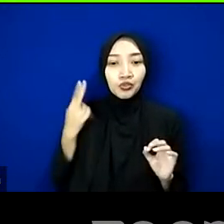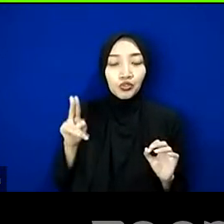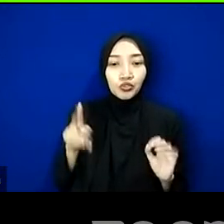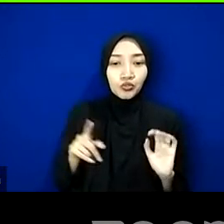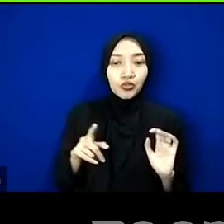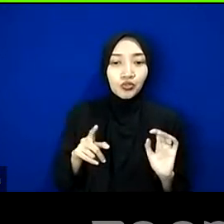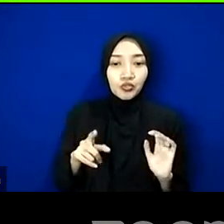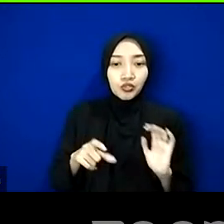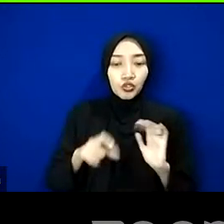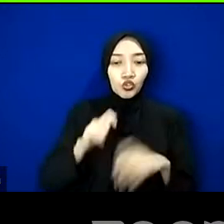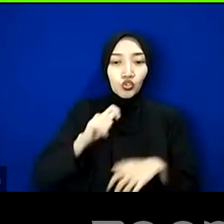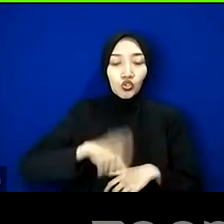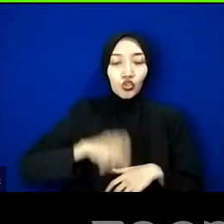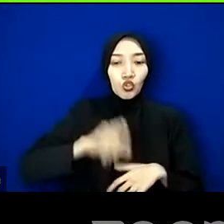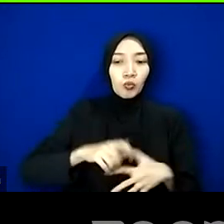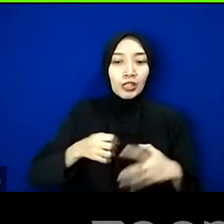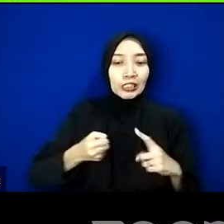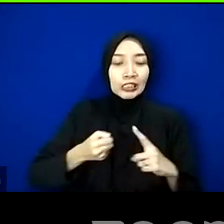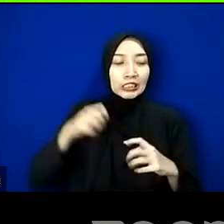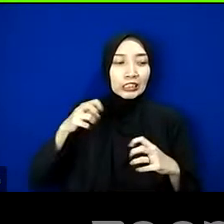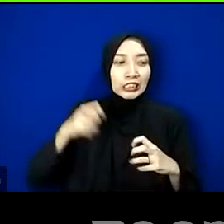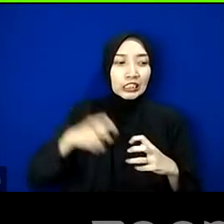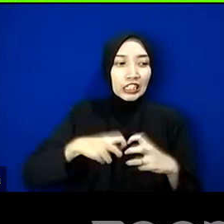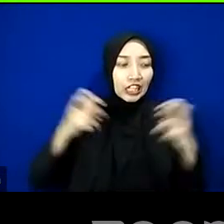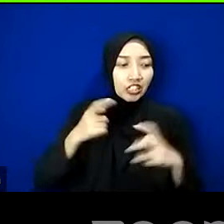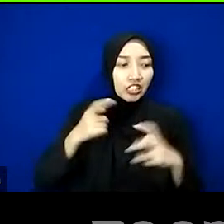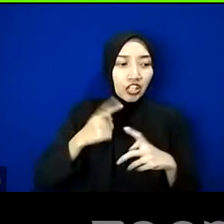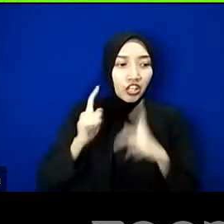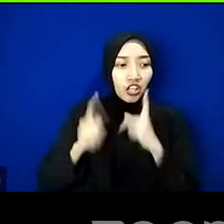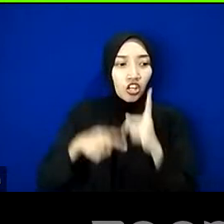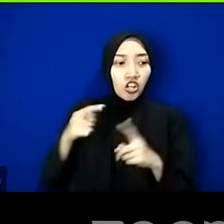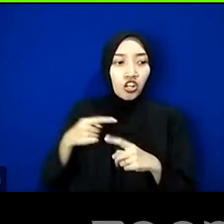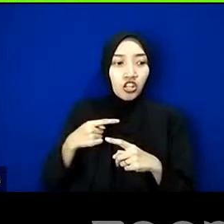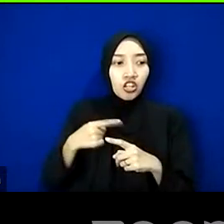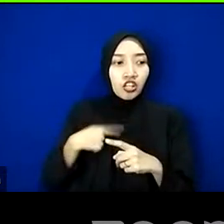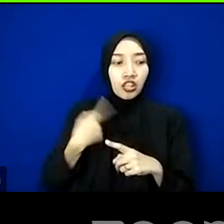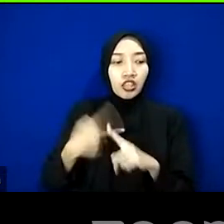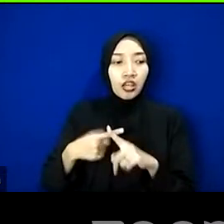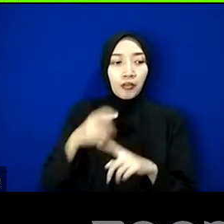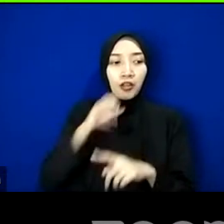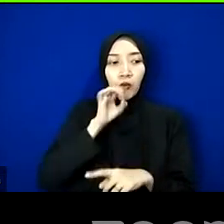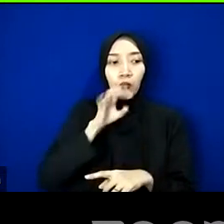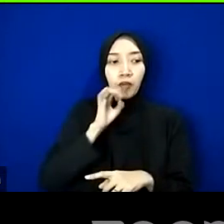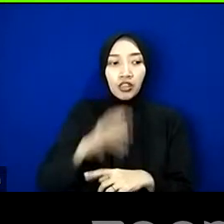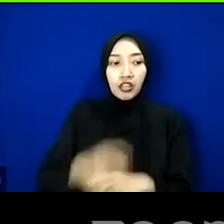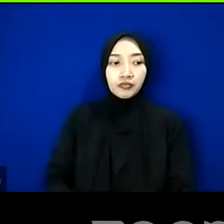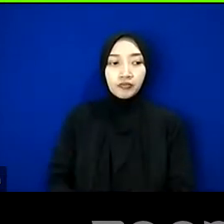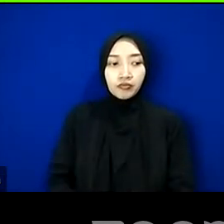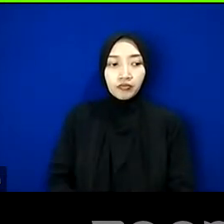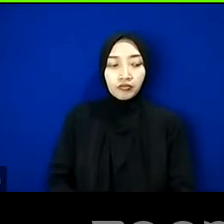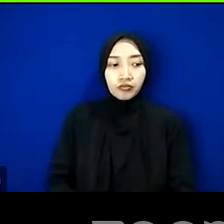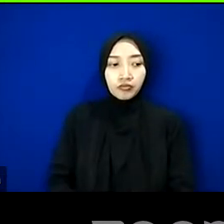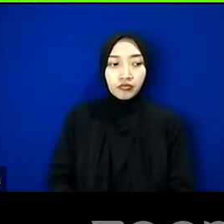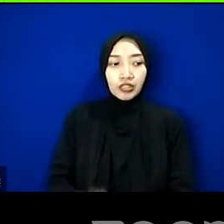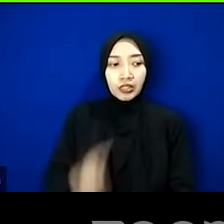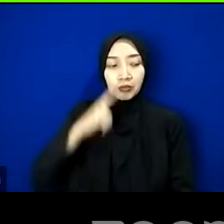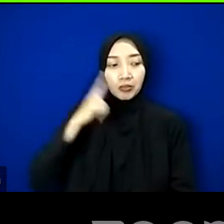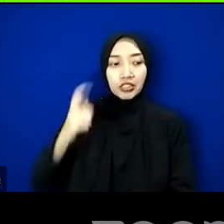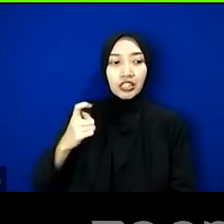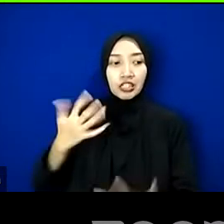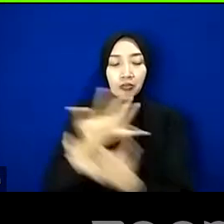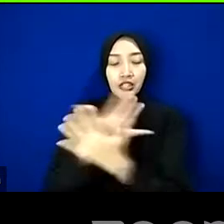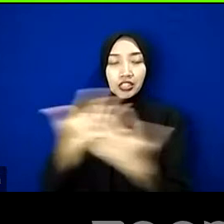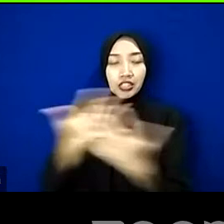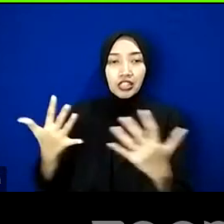comments, maybe there is also a belief in the society that saying that the death penalty